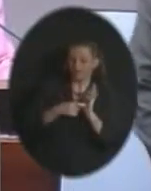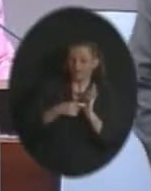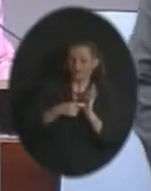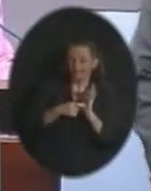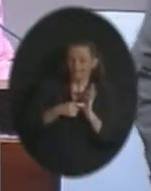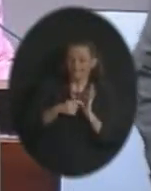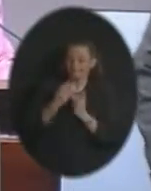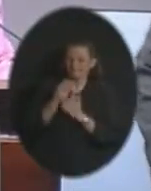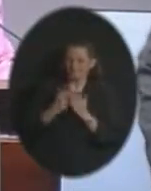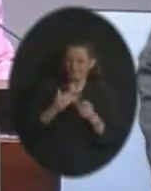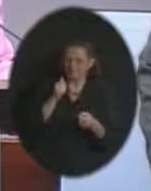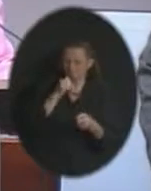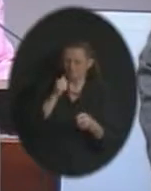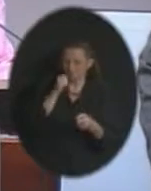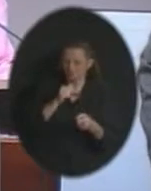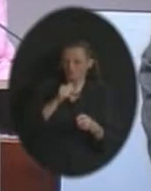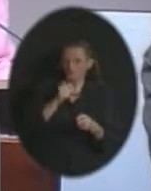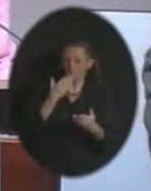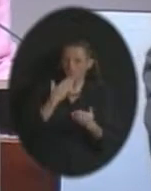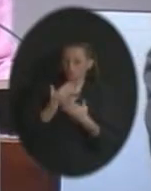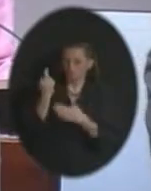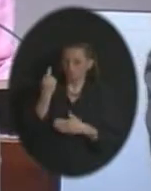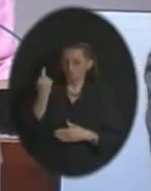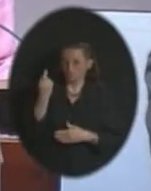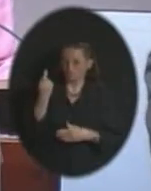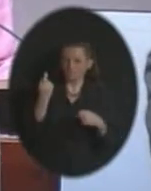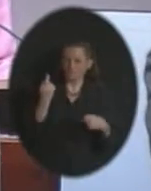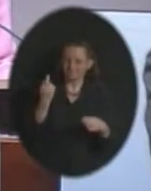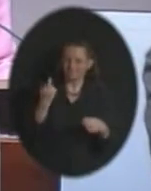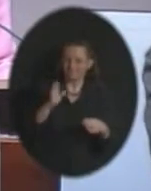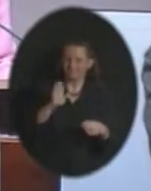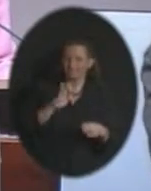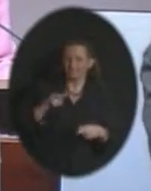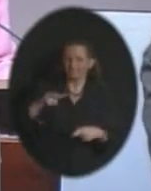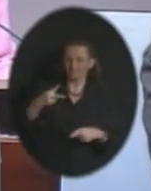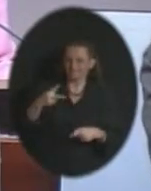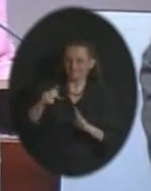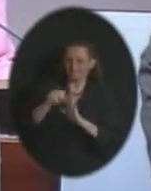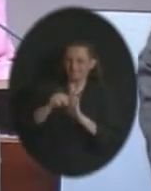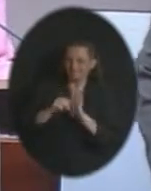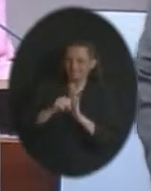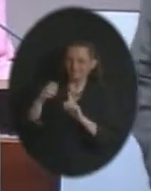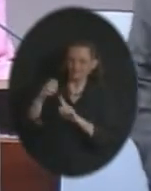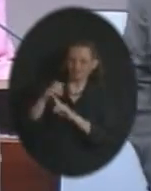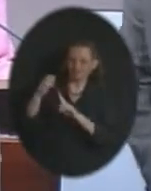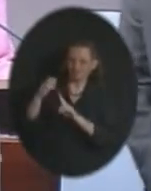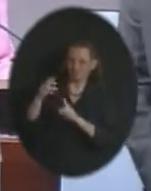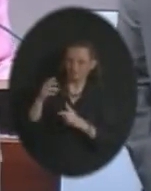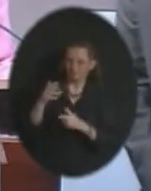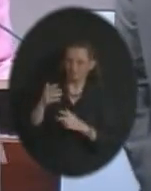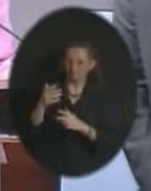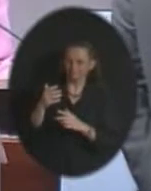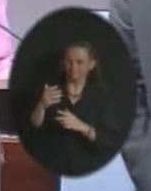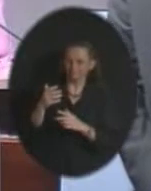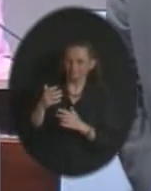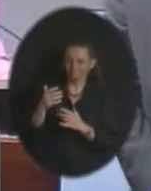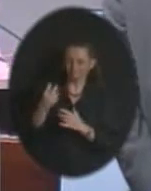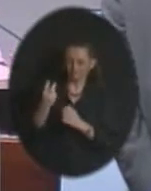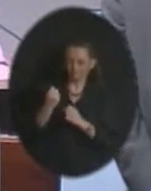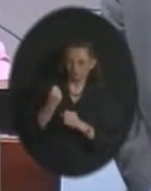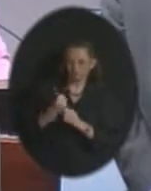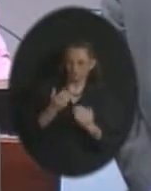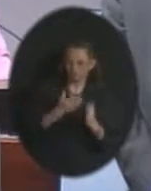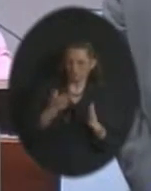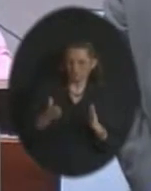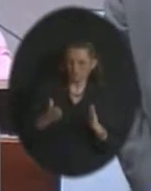audience, recognize some of these girls, and for a good reason. This represents the second state championship in a row, so for some of them, they were here probably about this